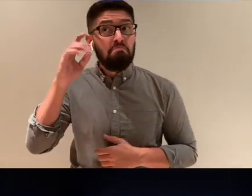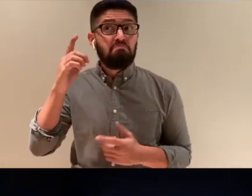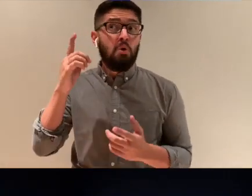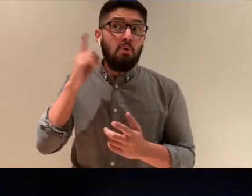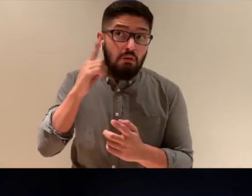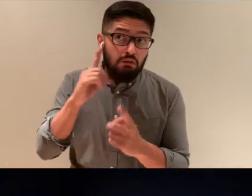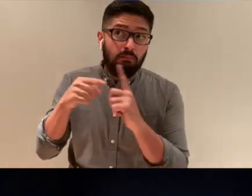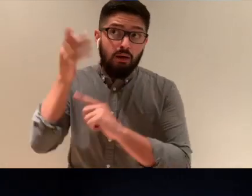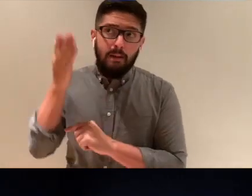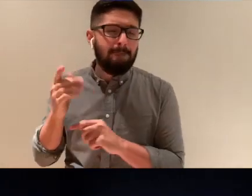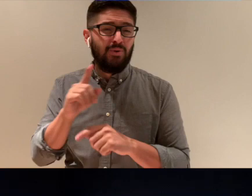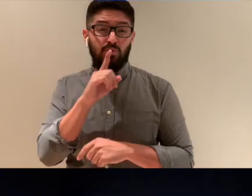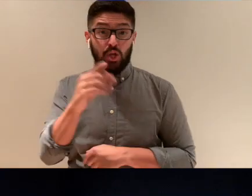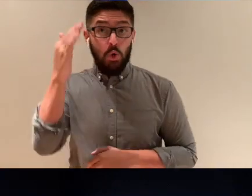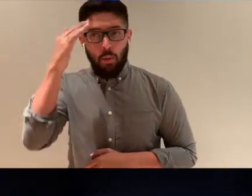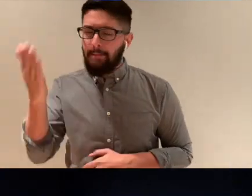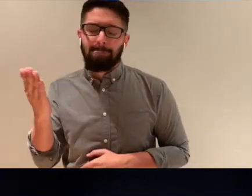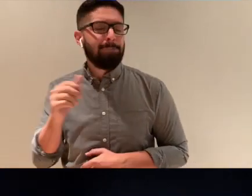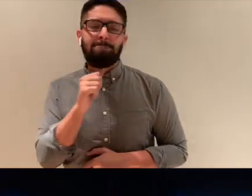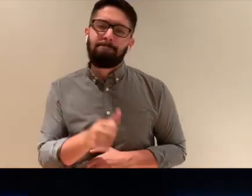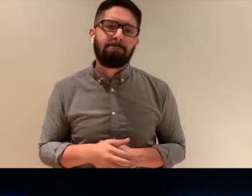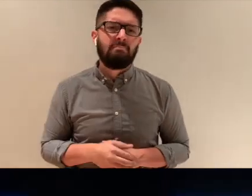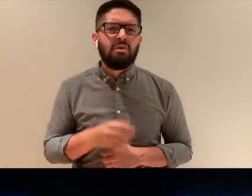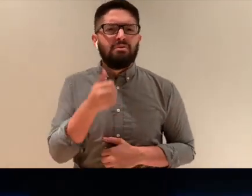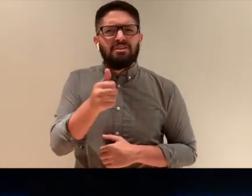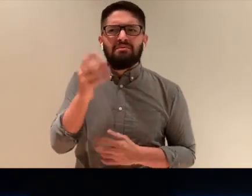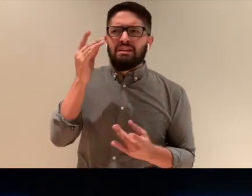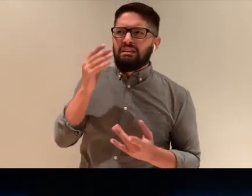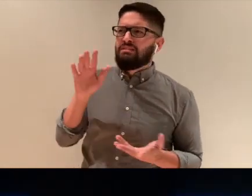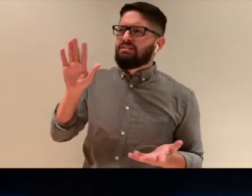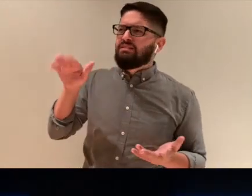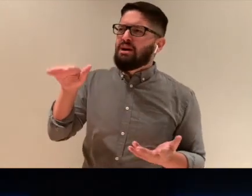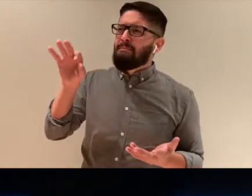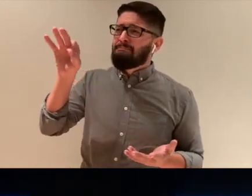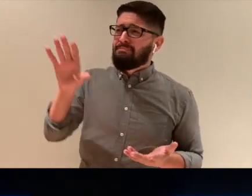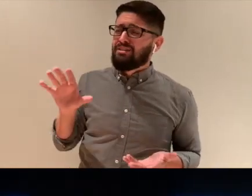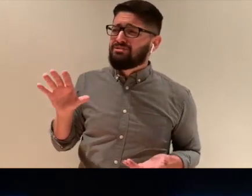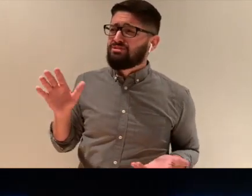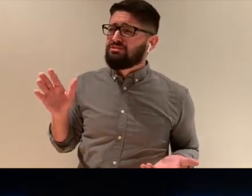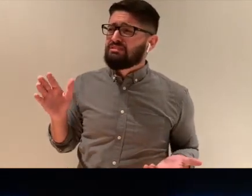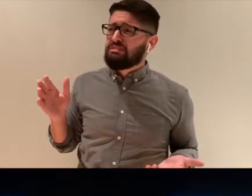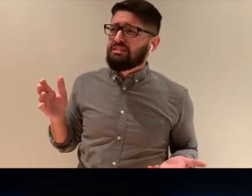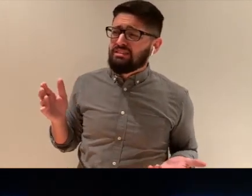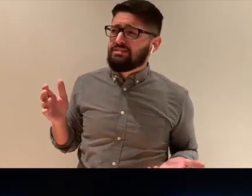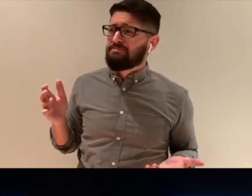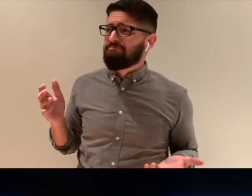heard of him, but you don't really know him. And so you're thinking, Pastor, listen,